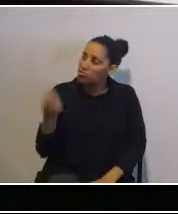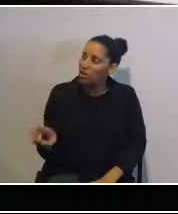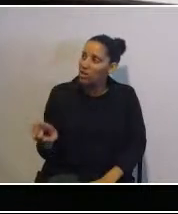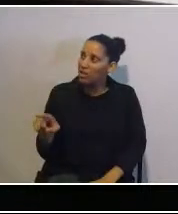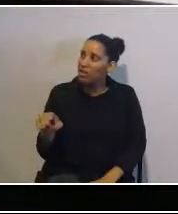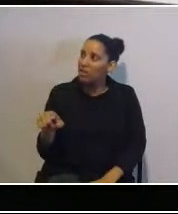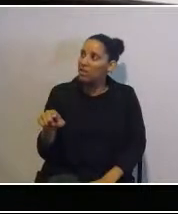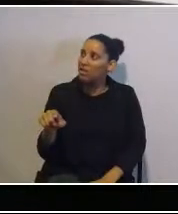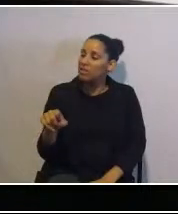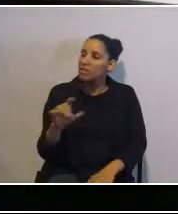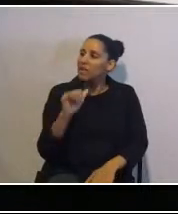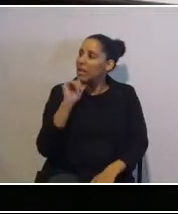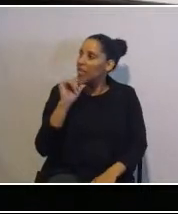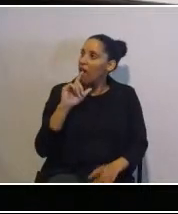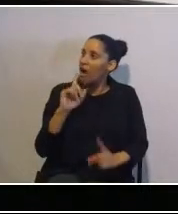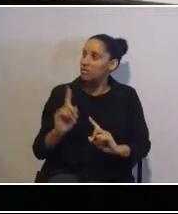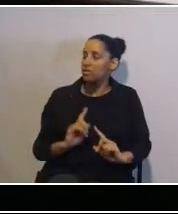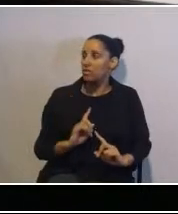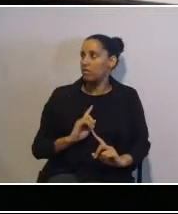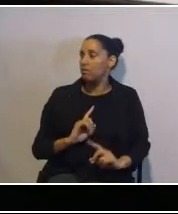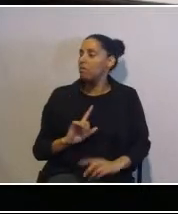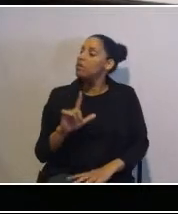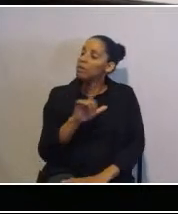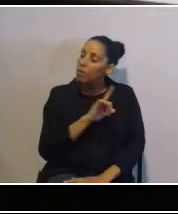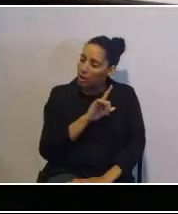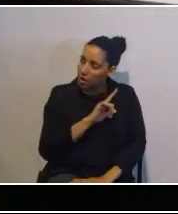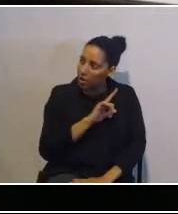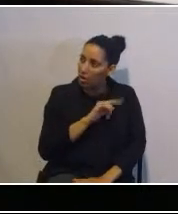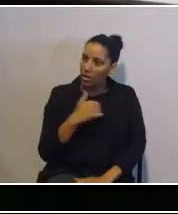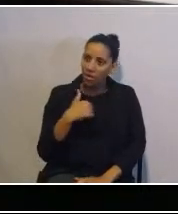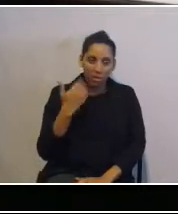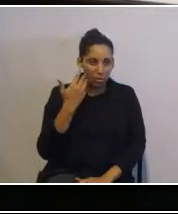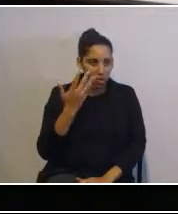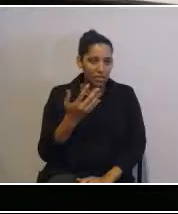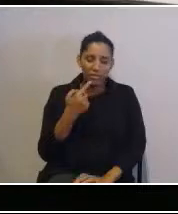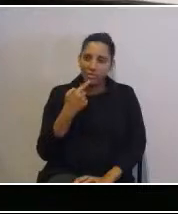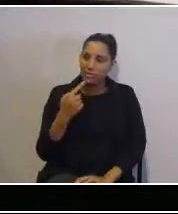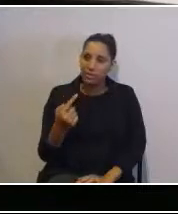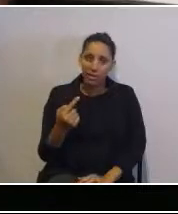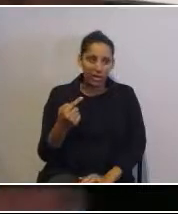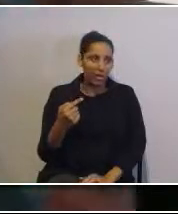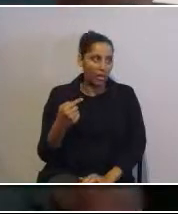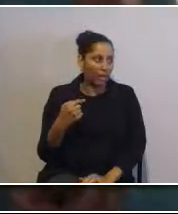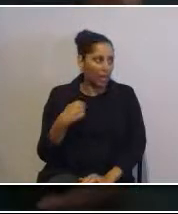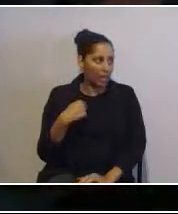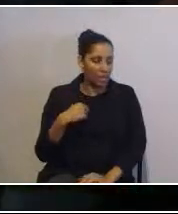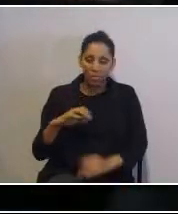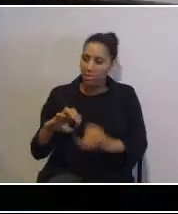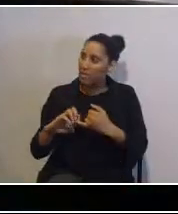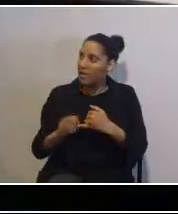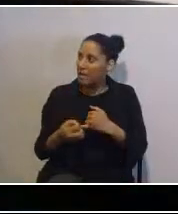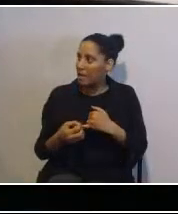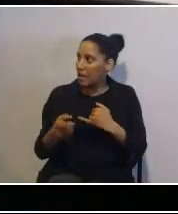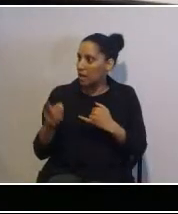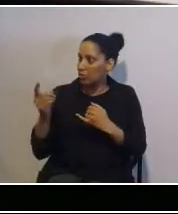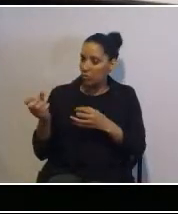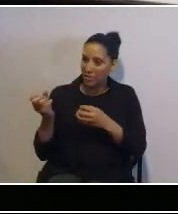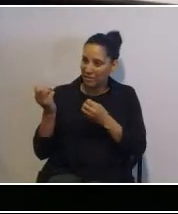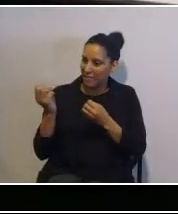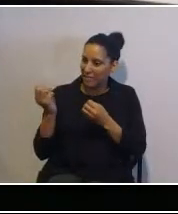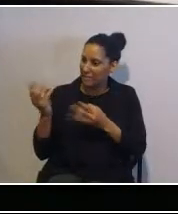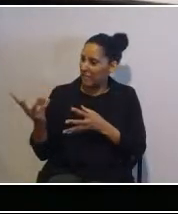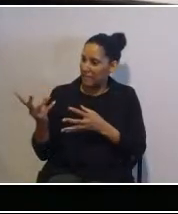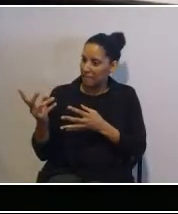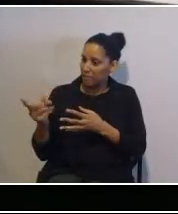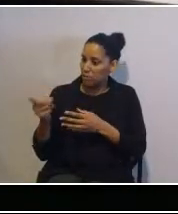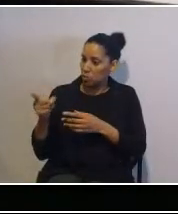Remains unanswered, because I don't want to say I'm squeezing the blood out of you here, but